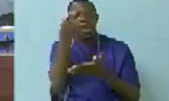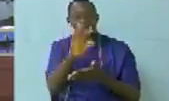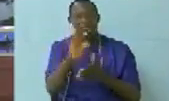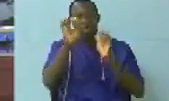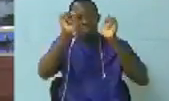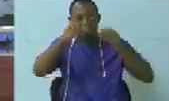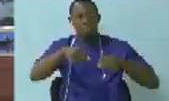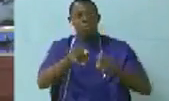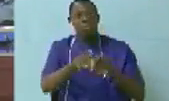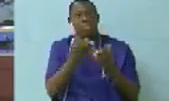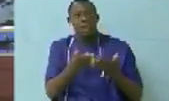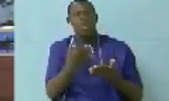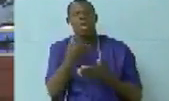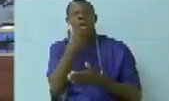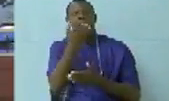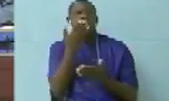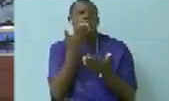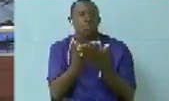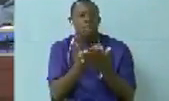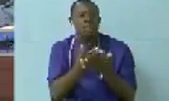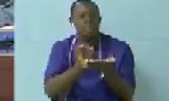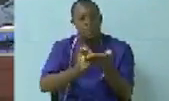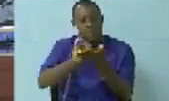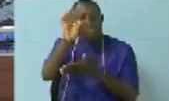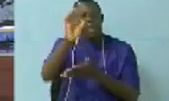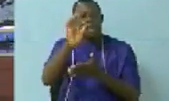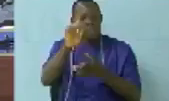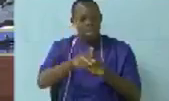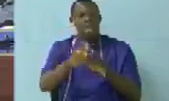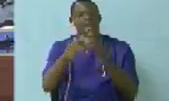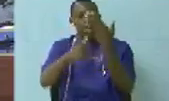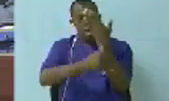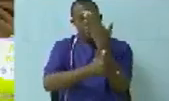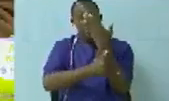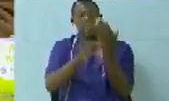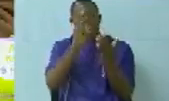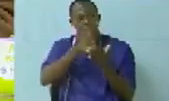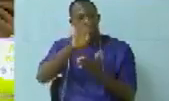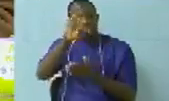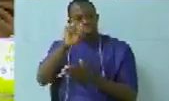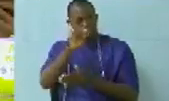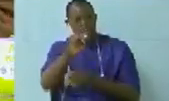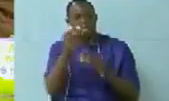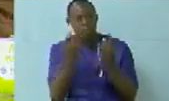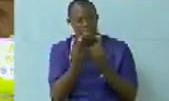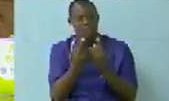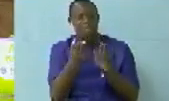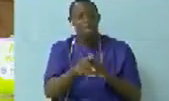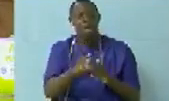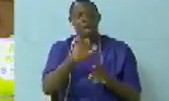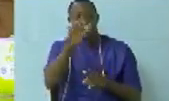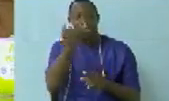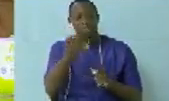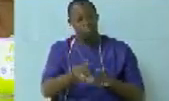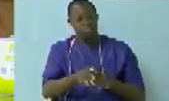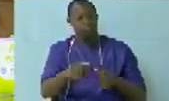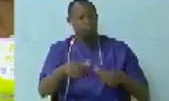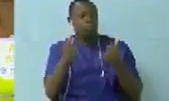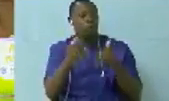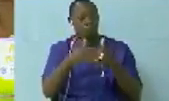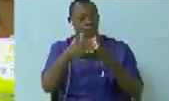So we would ask that you grant such an order. Let them appropriate council. Let's